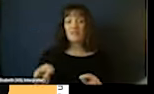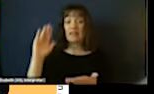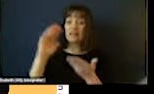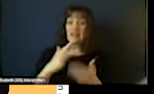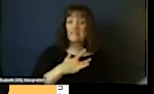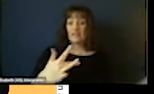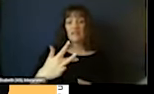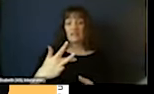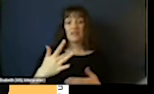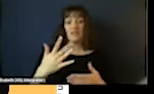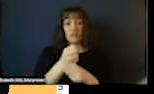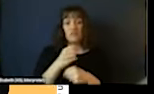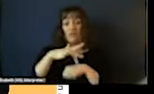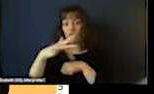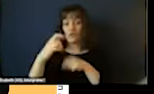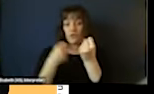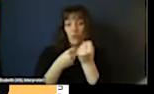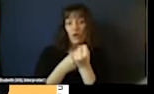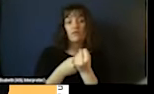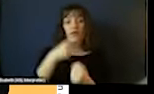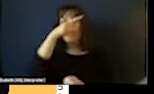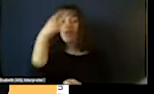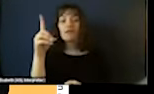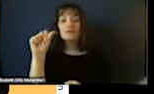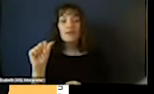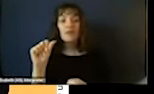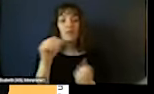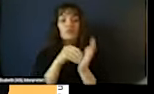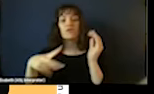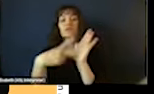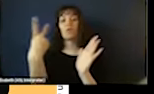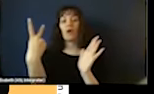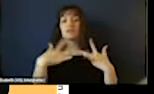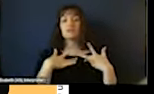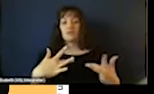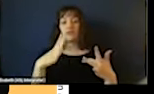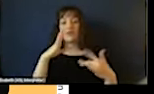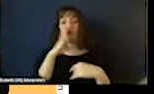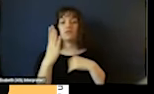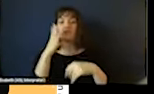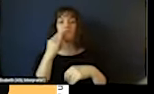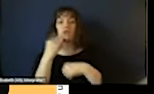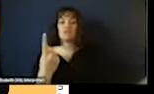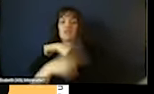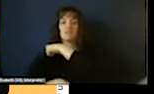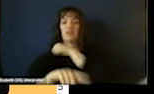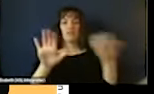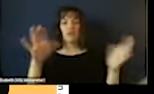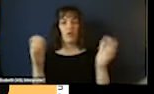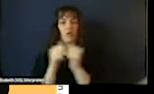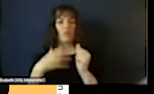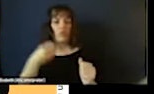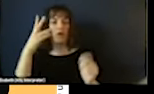students. Racism is a trigger for poor mental health, and majority Black communities have less access to healthcare.